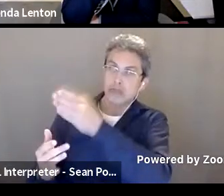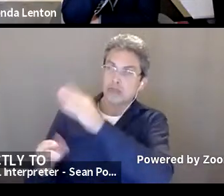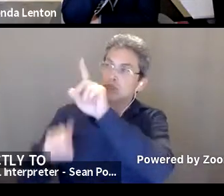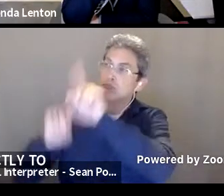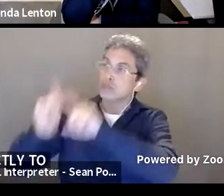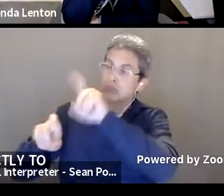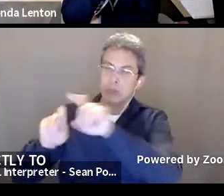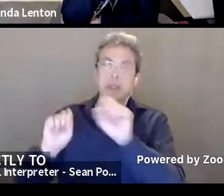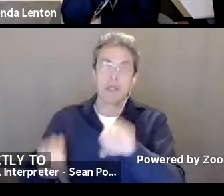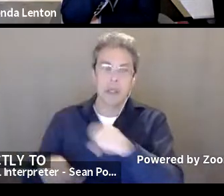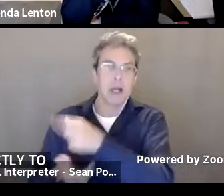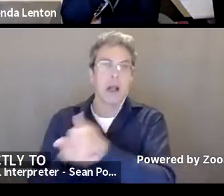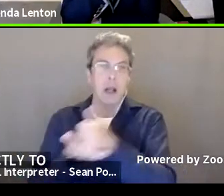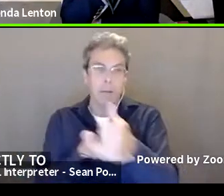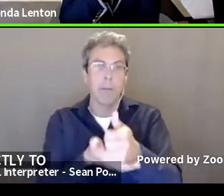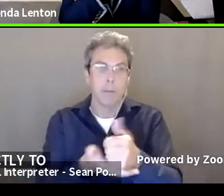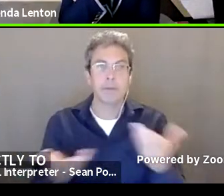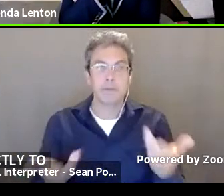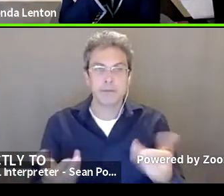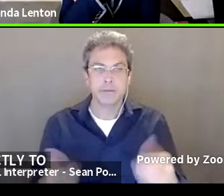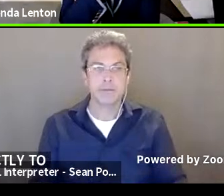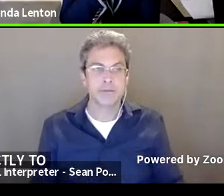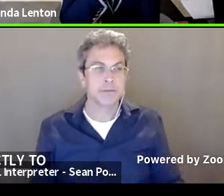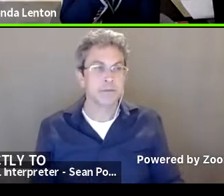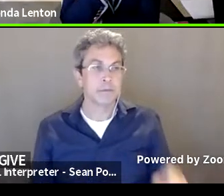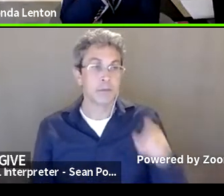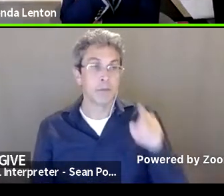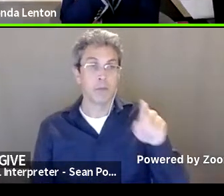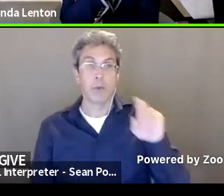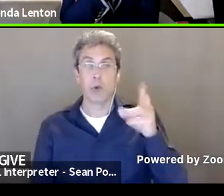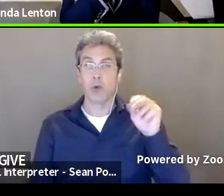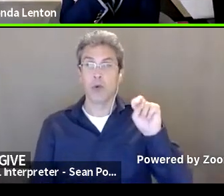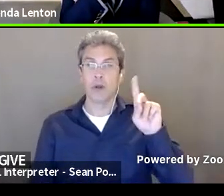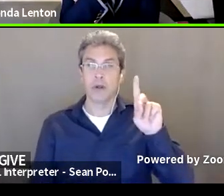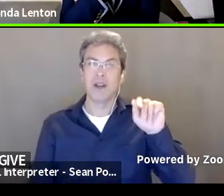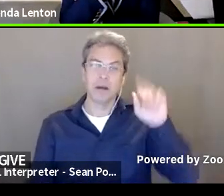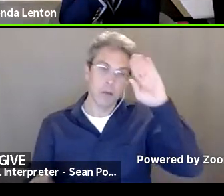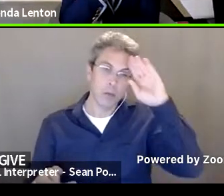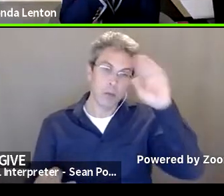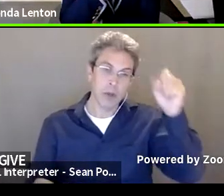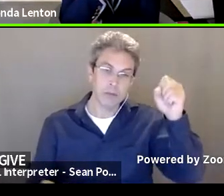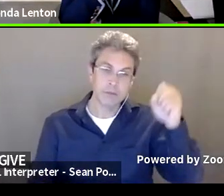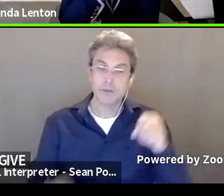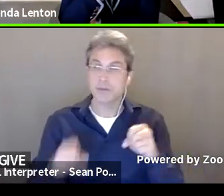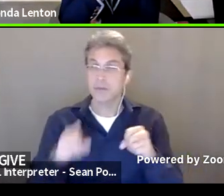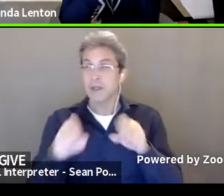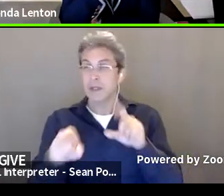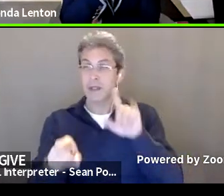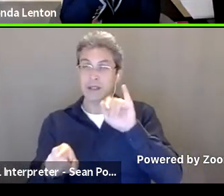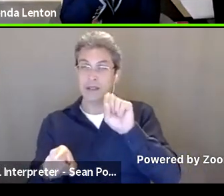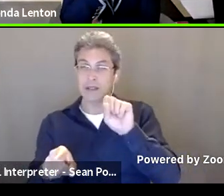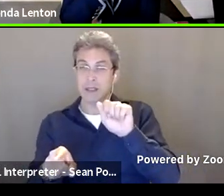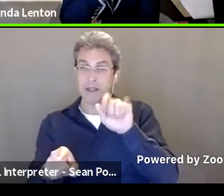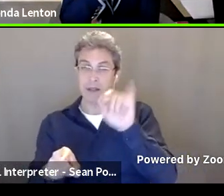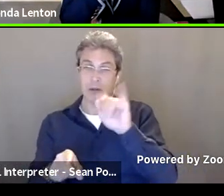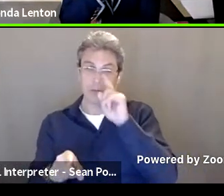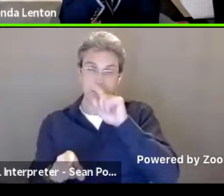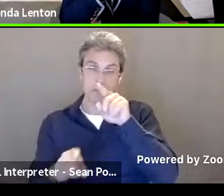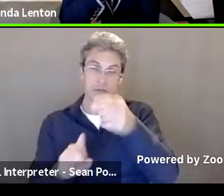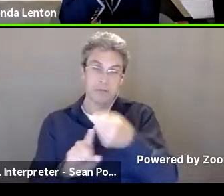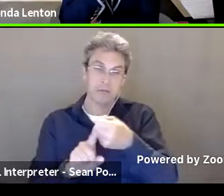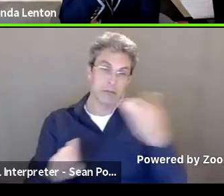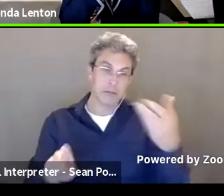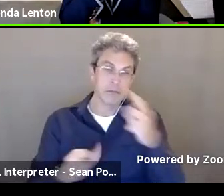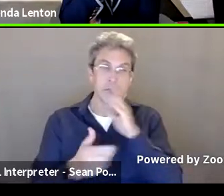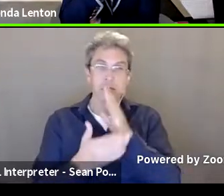give you a hand. And Lisa, I'm just wondering if you could also elaborate on French language resources. I'm not really